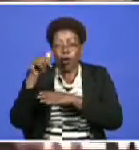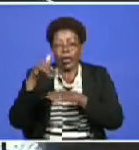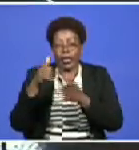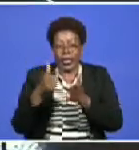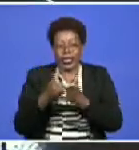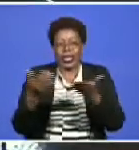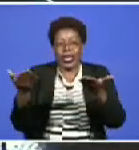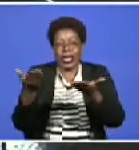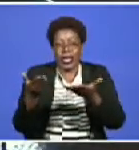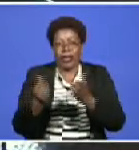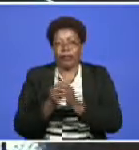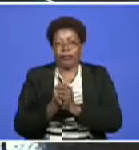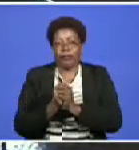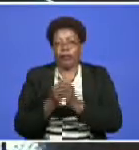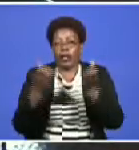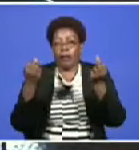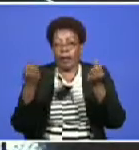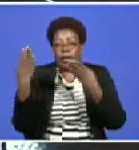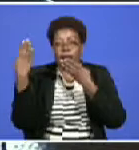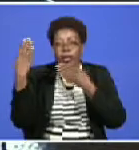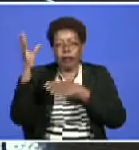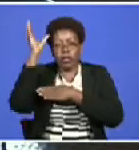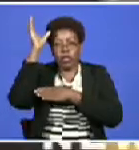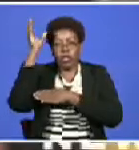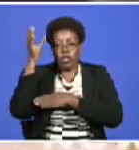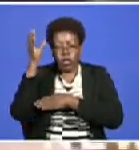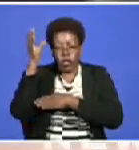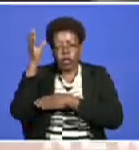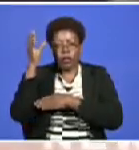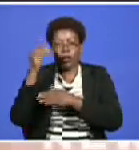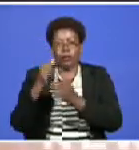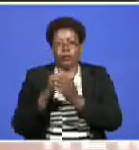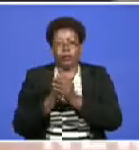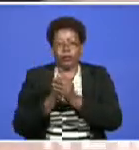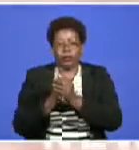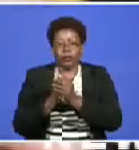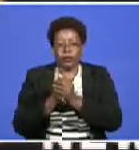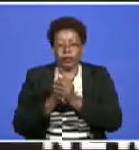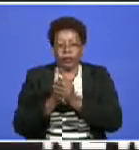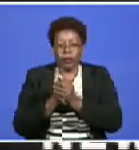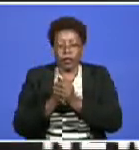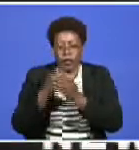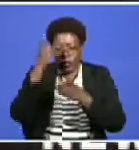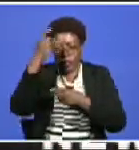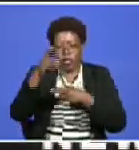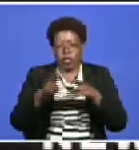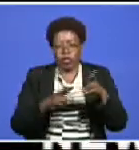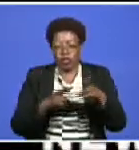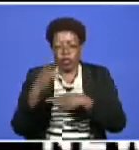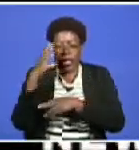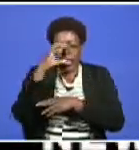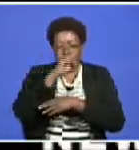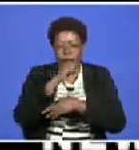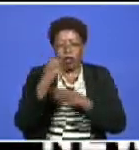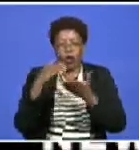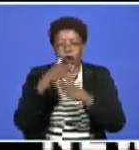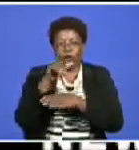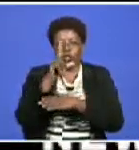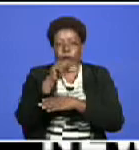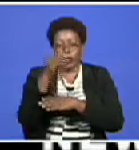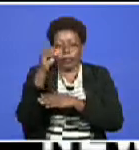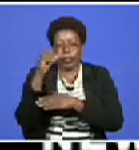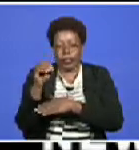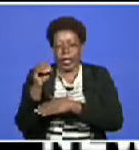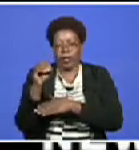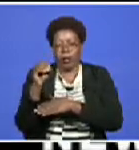here. Absolutely, Bahamians should be more concerned about influenza. The U.S.-based Centers for Disease Control estimates that over 20% of the